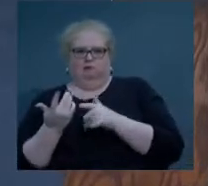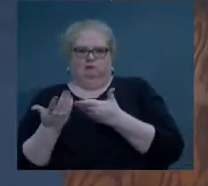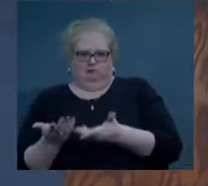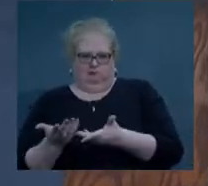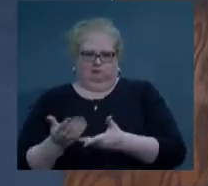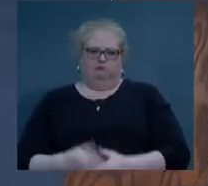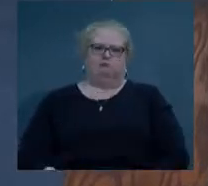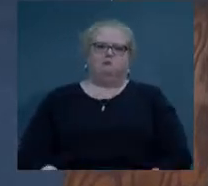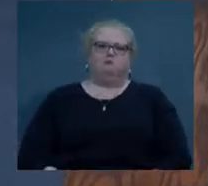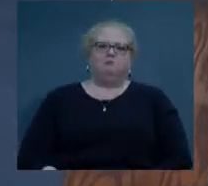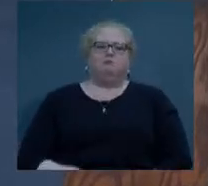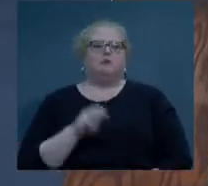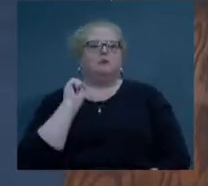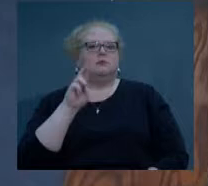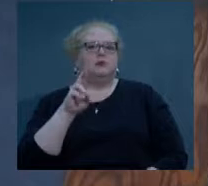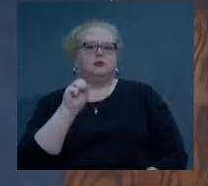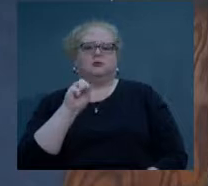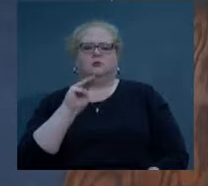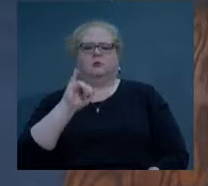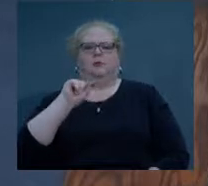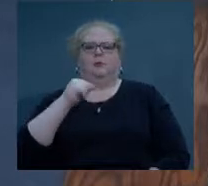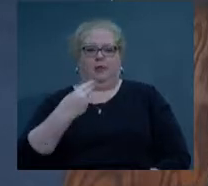Smith.